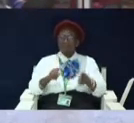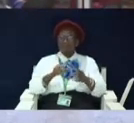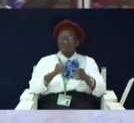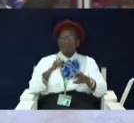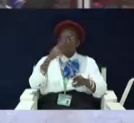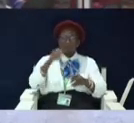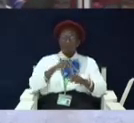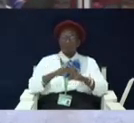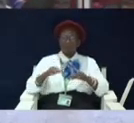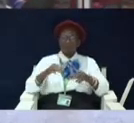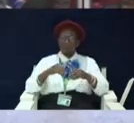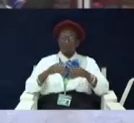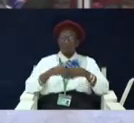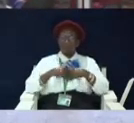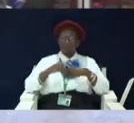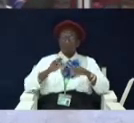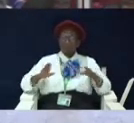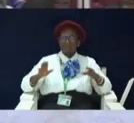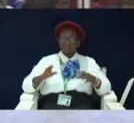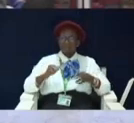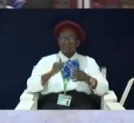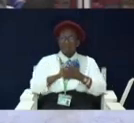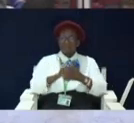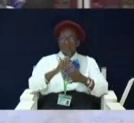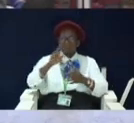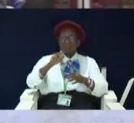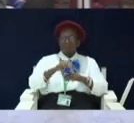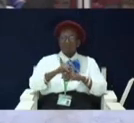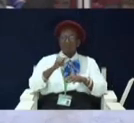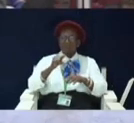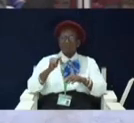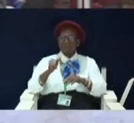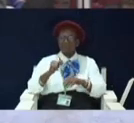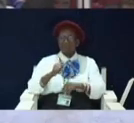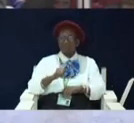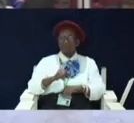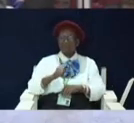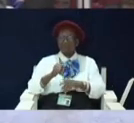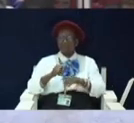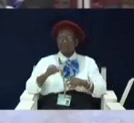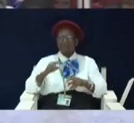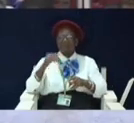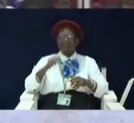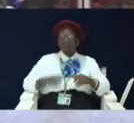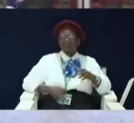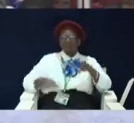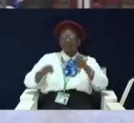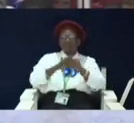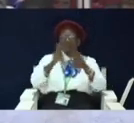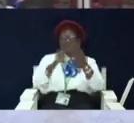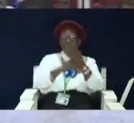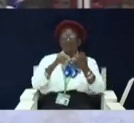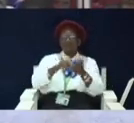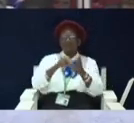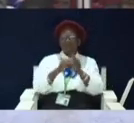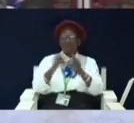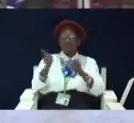ti o ti bimo nikan la gan. Barrenness actually means you are working hard, there's nothing to show for it.